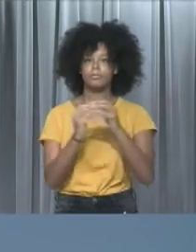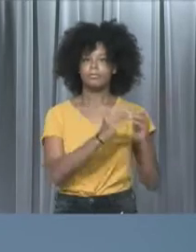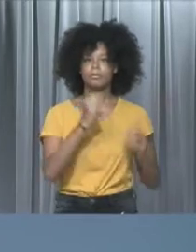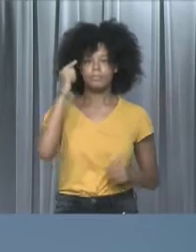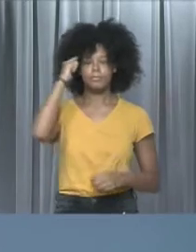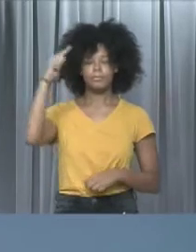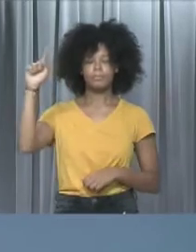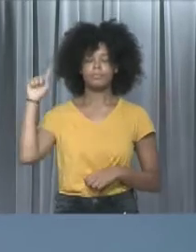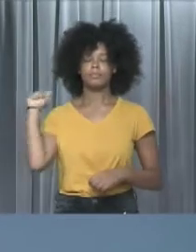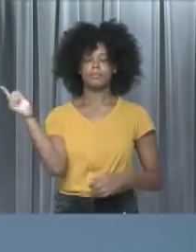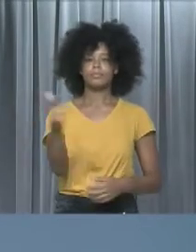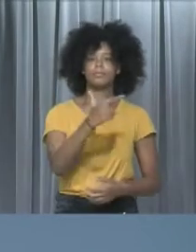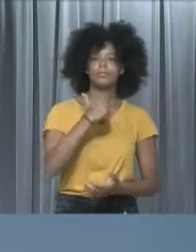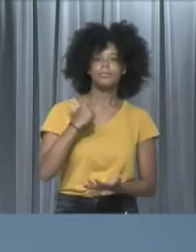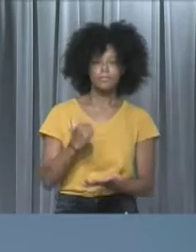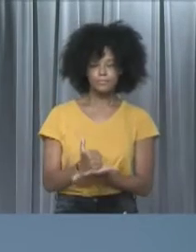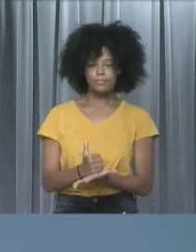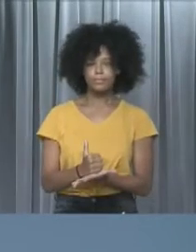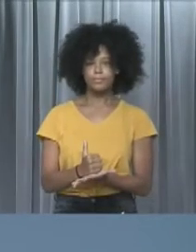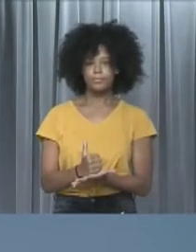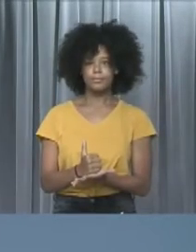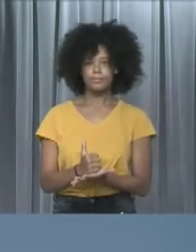Please remain standing for a moment of silence.